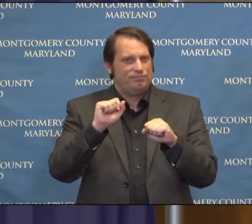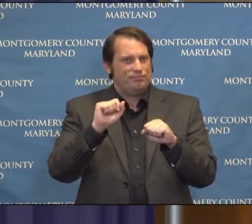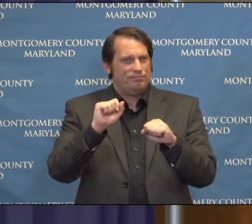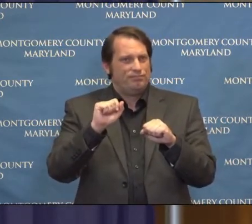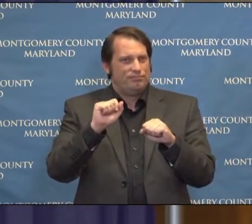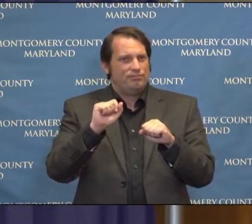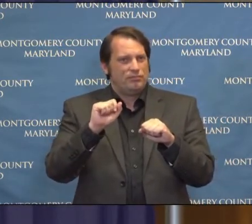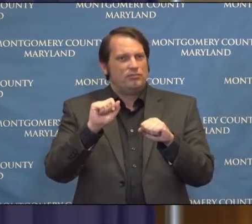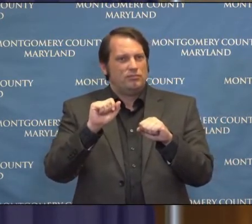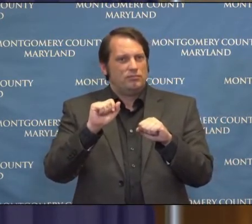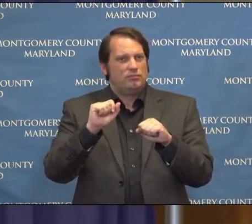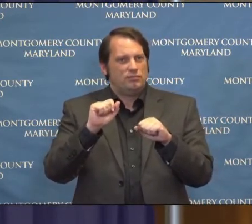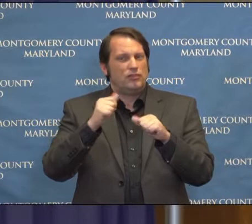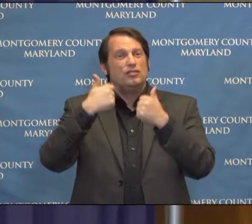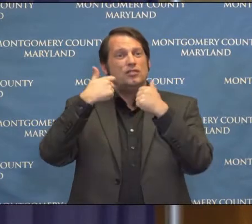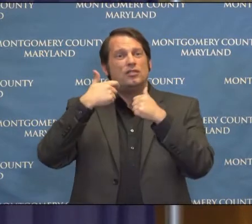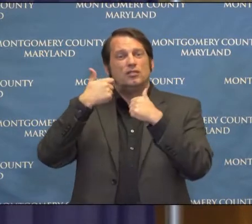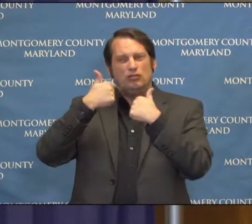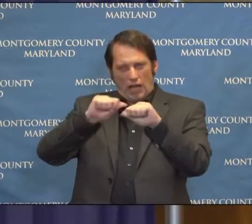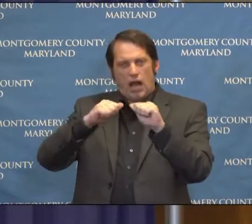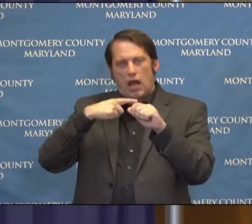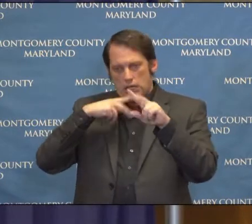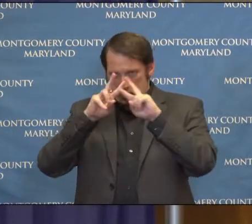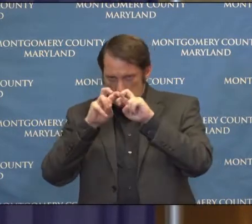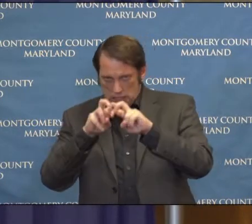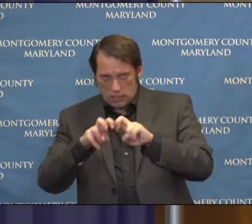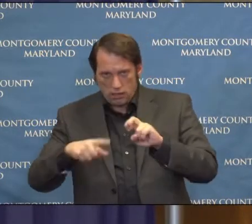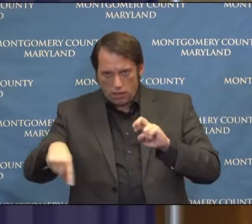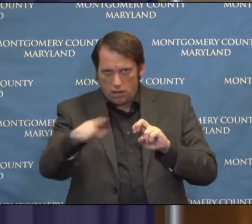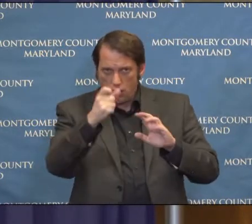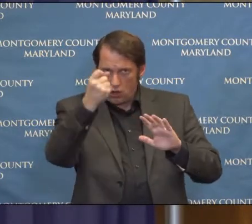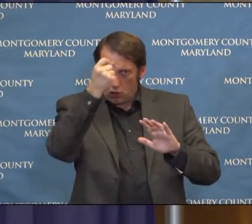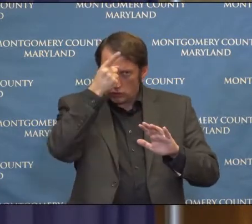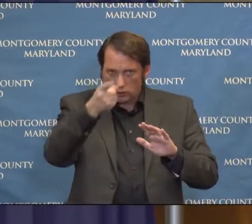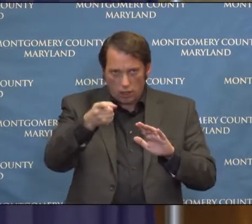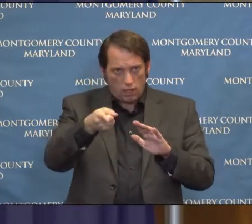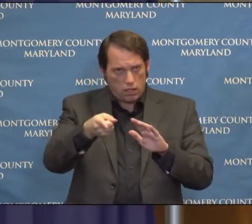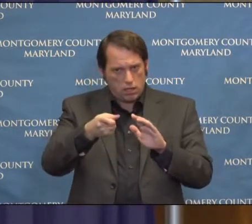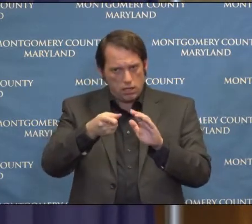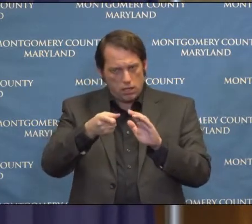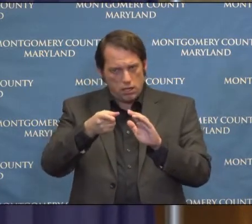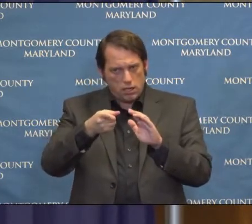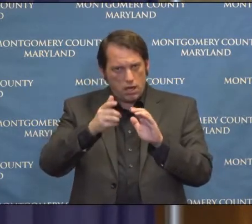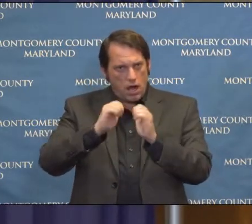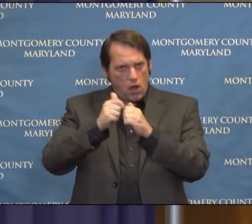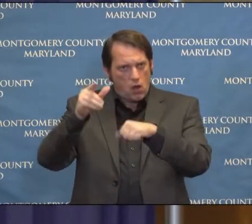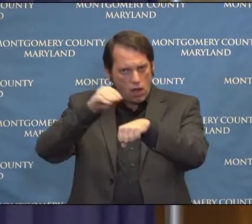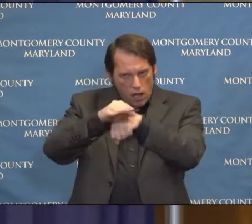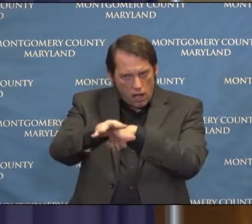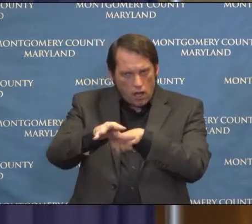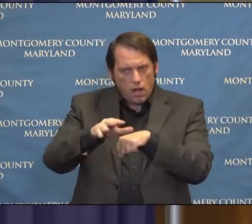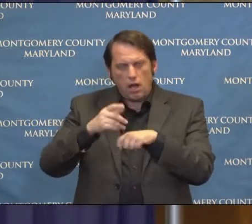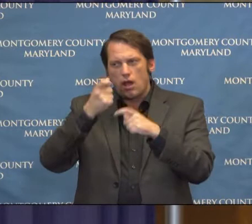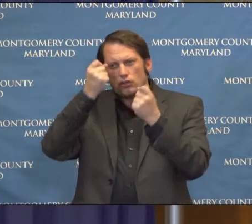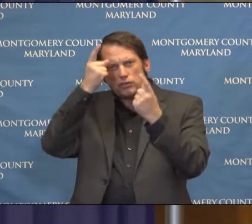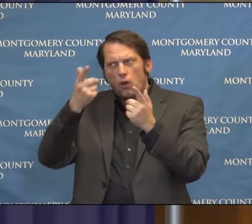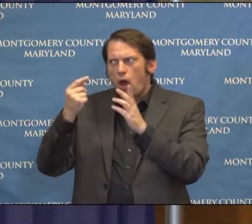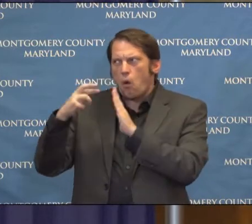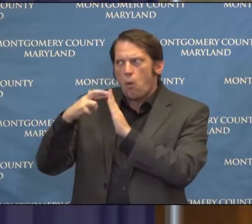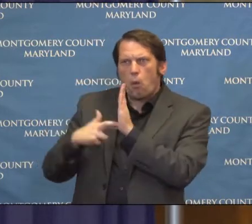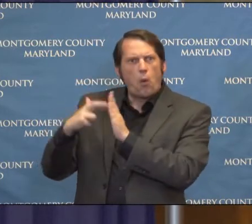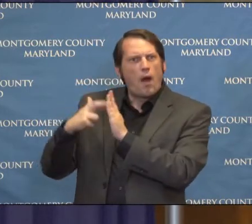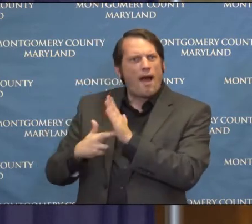different directives in place. Now, when we talk about the differences in outcomes, a lot of that can